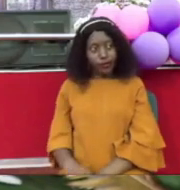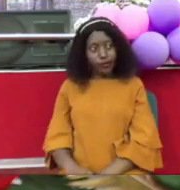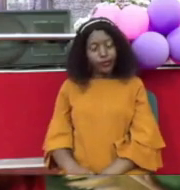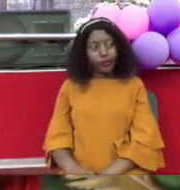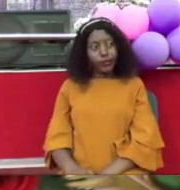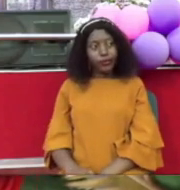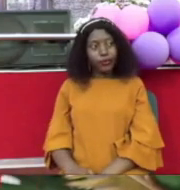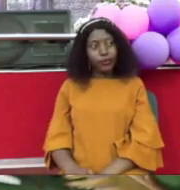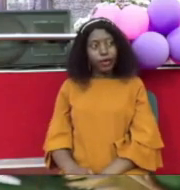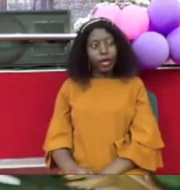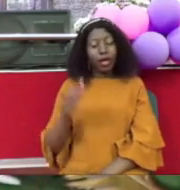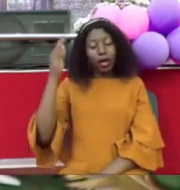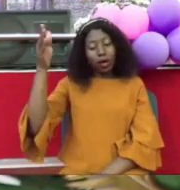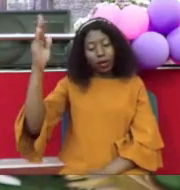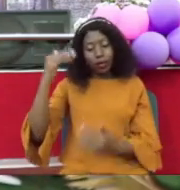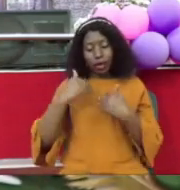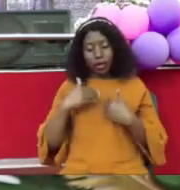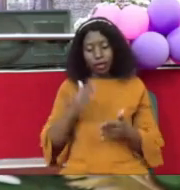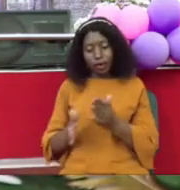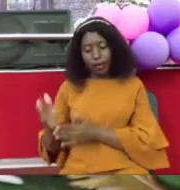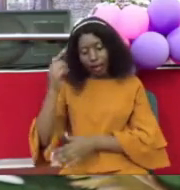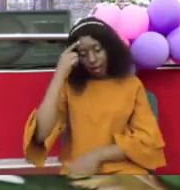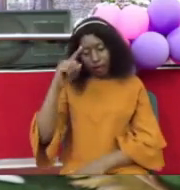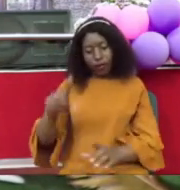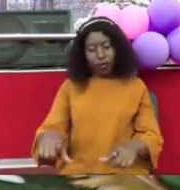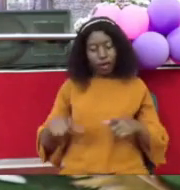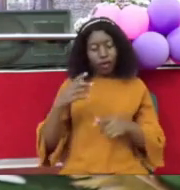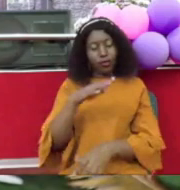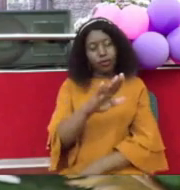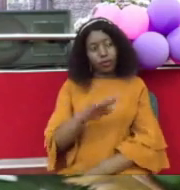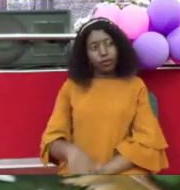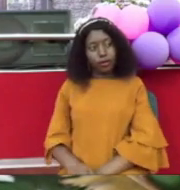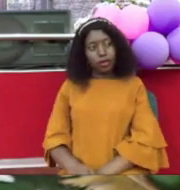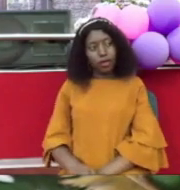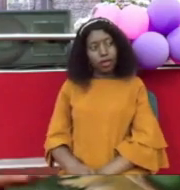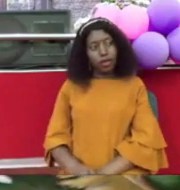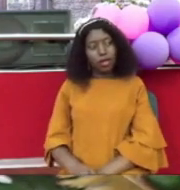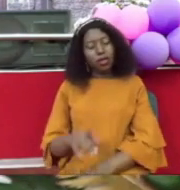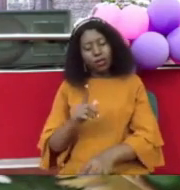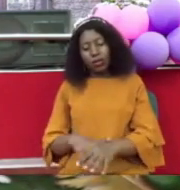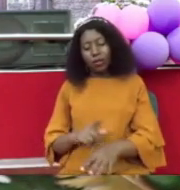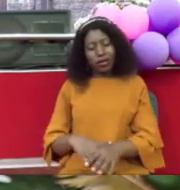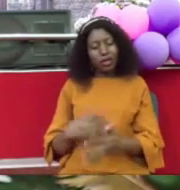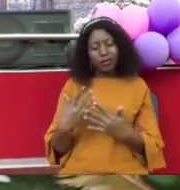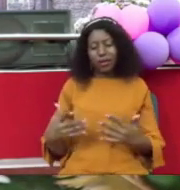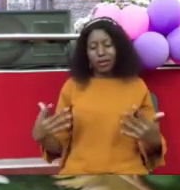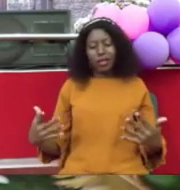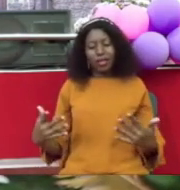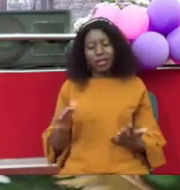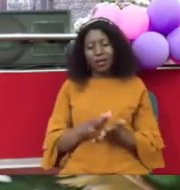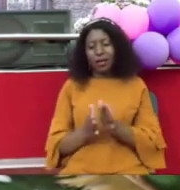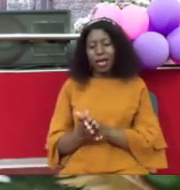He has a plan for your life. Ako na makusudi, ako na malengo juu ya maisha yako. So even when things become